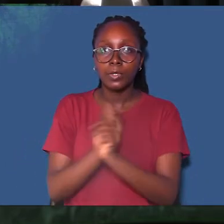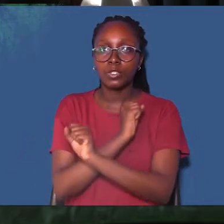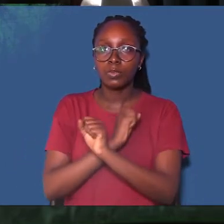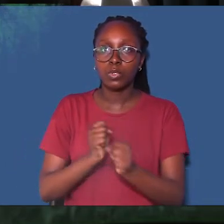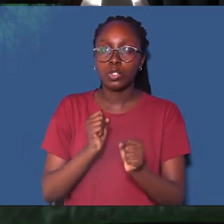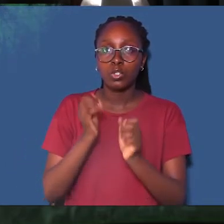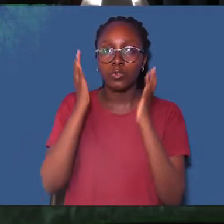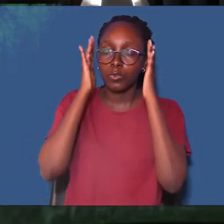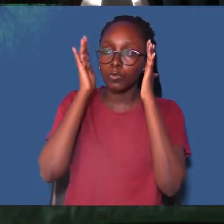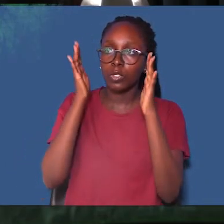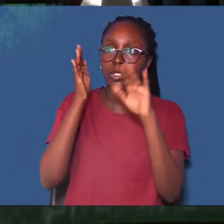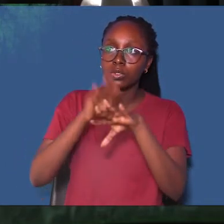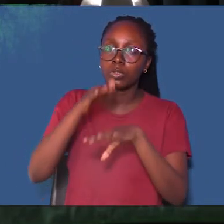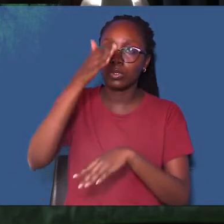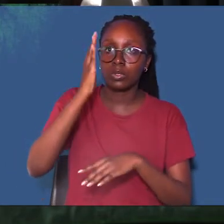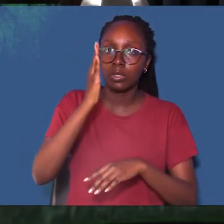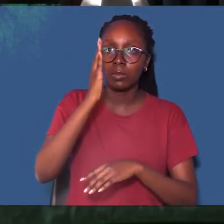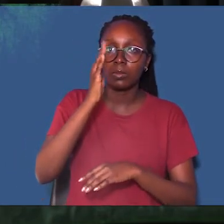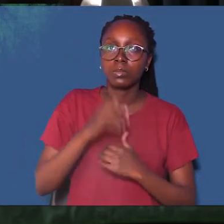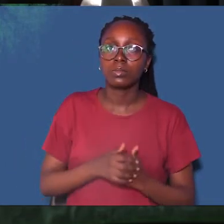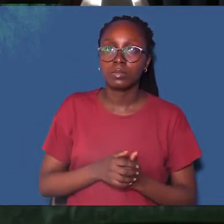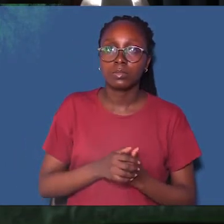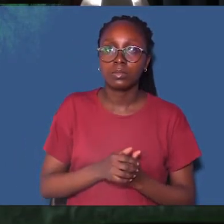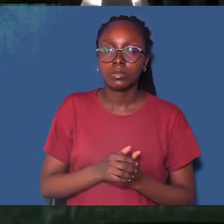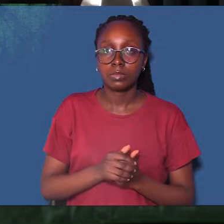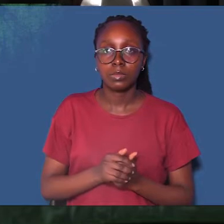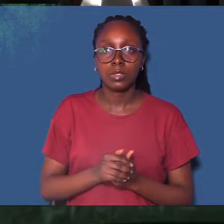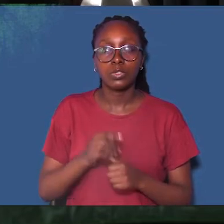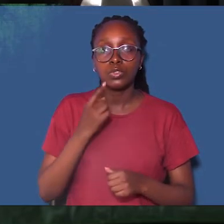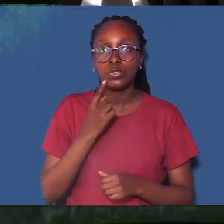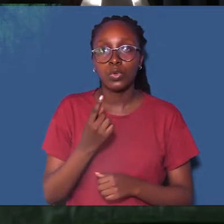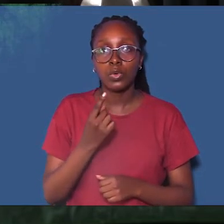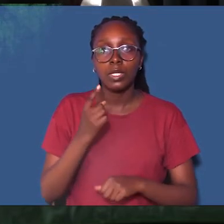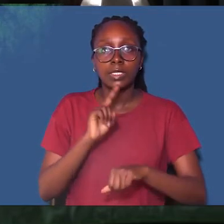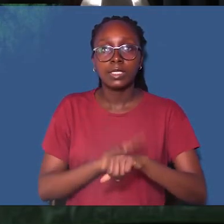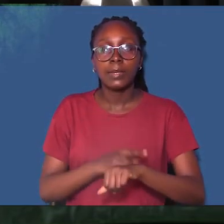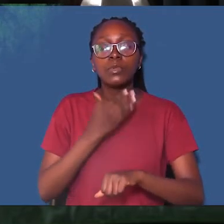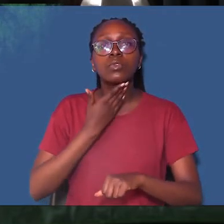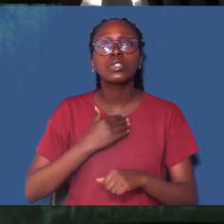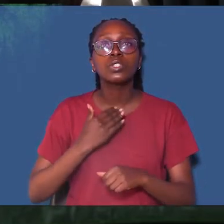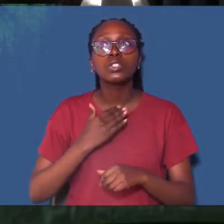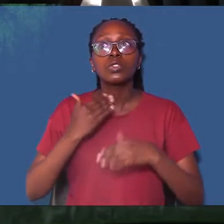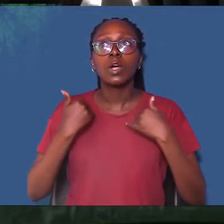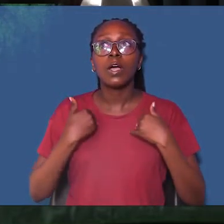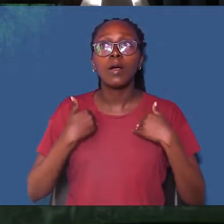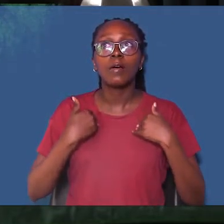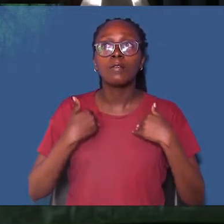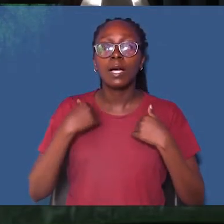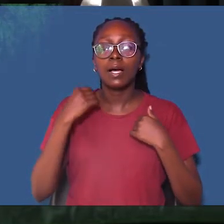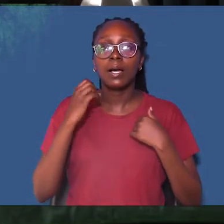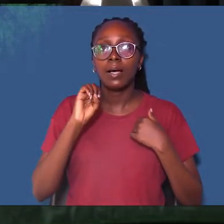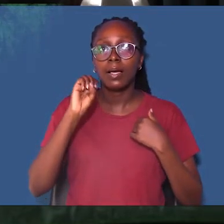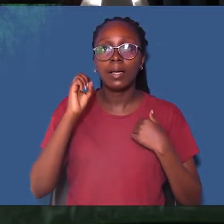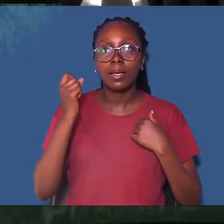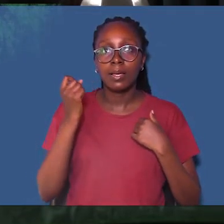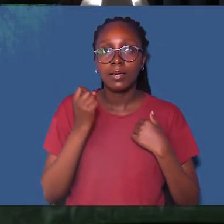us, even when we purport to be following him. And so to have a clearer view of Christ,